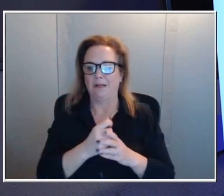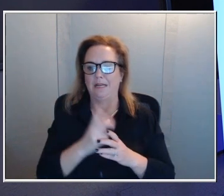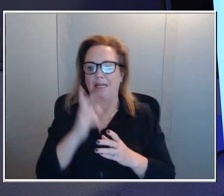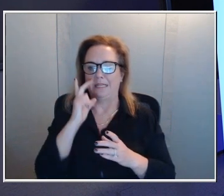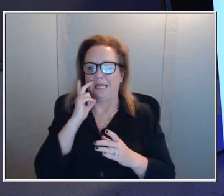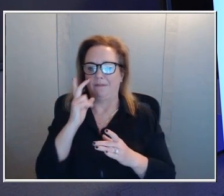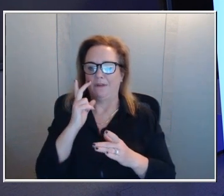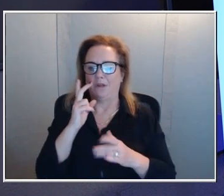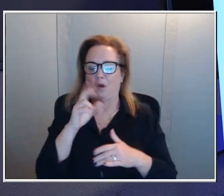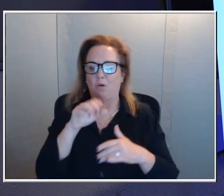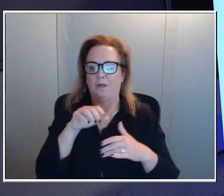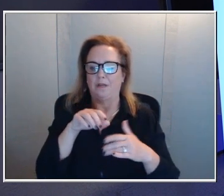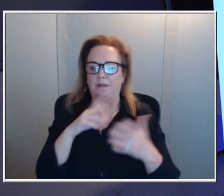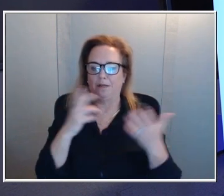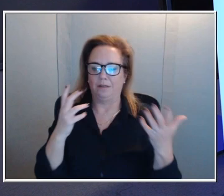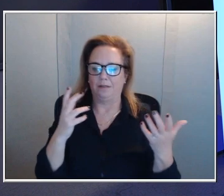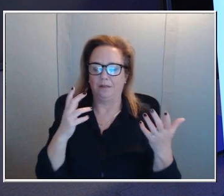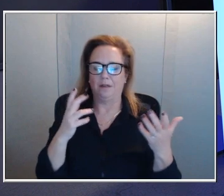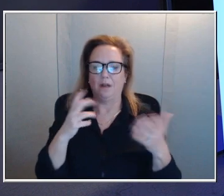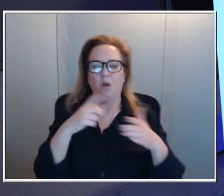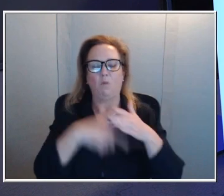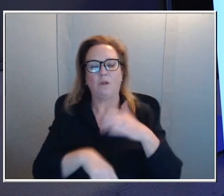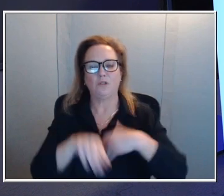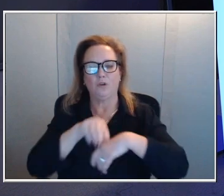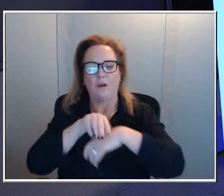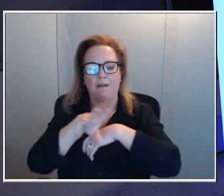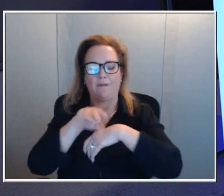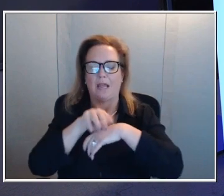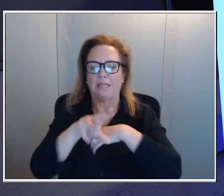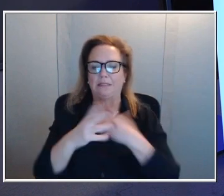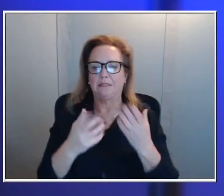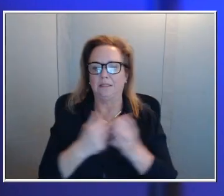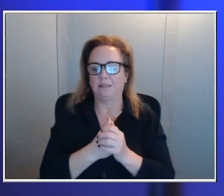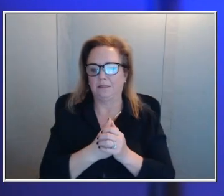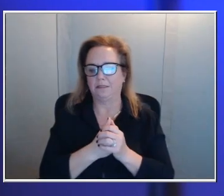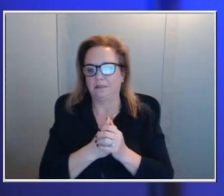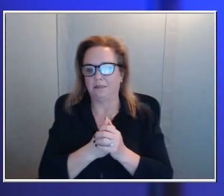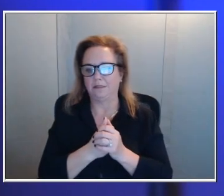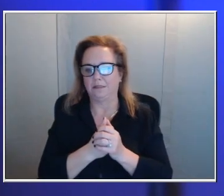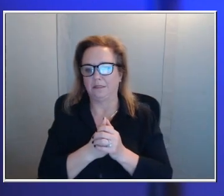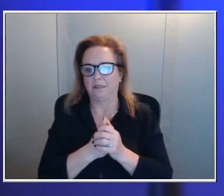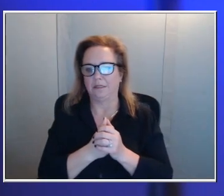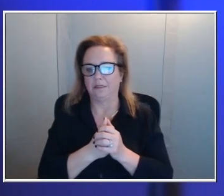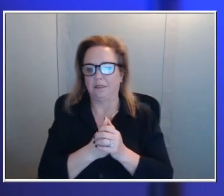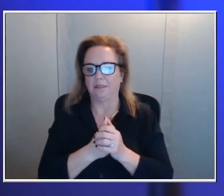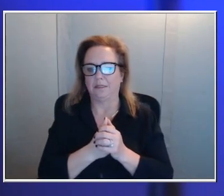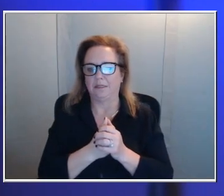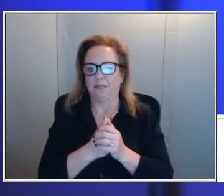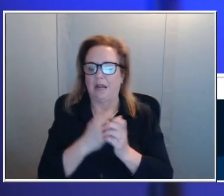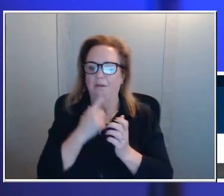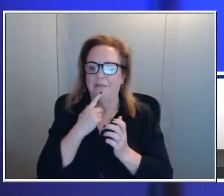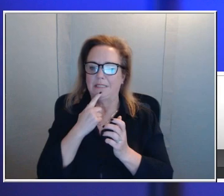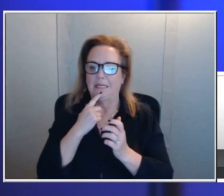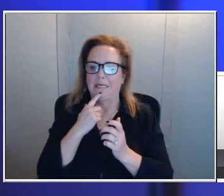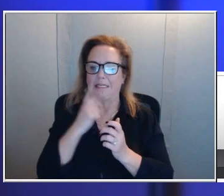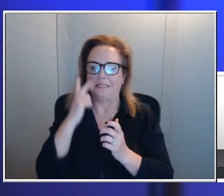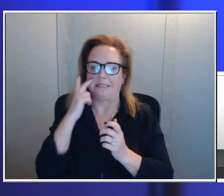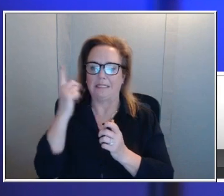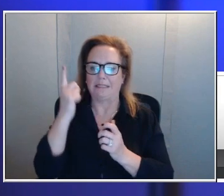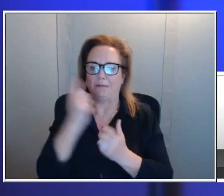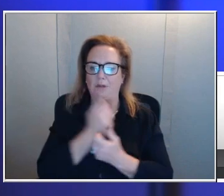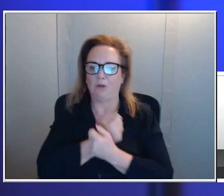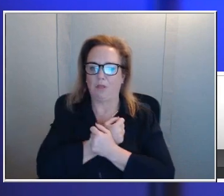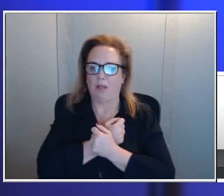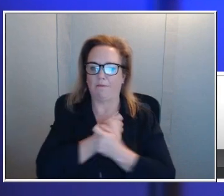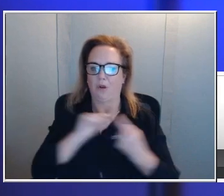this quick action, what's your advice? What's the takeaway? Yeah, I would say seeing someone you love